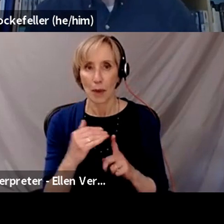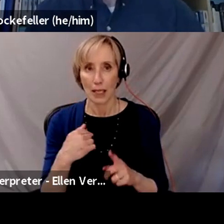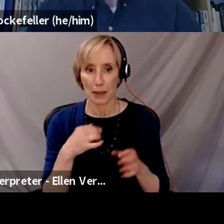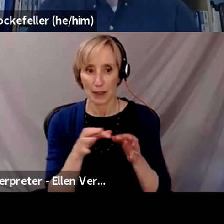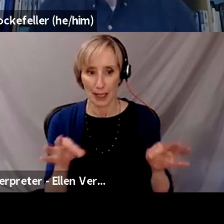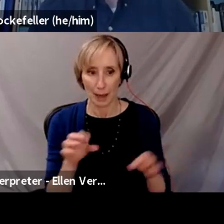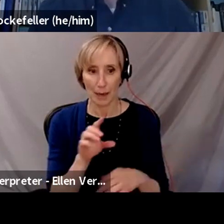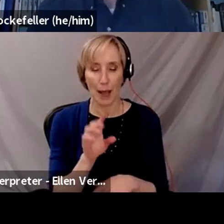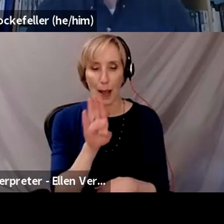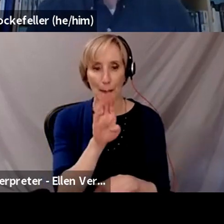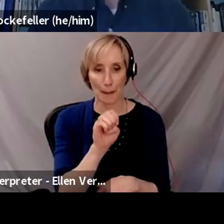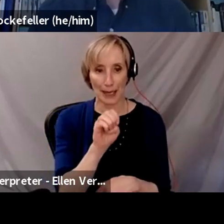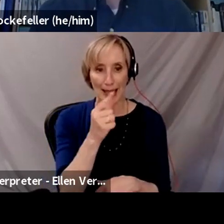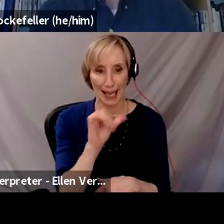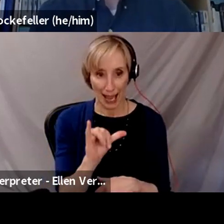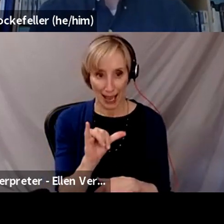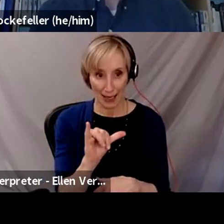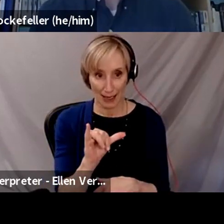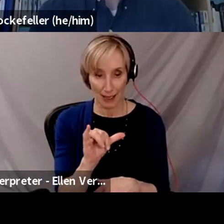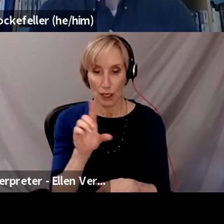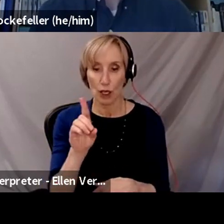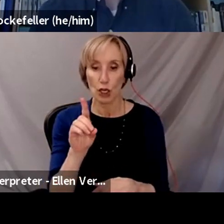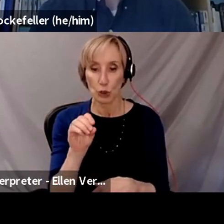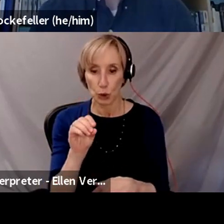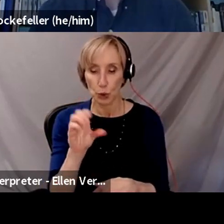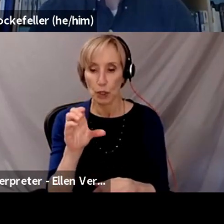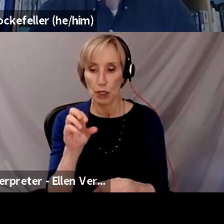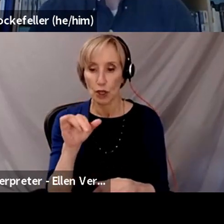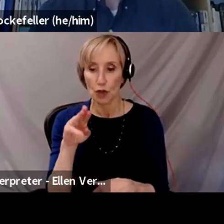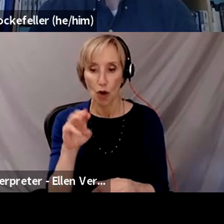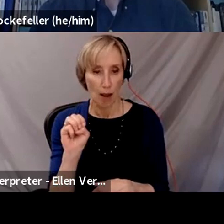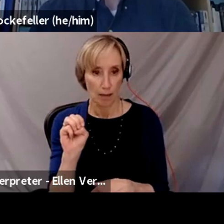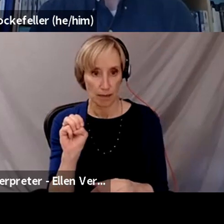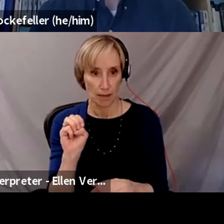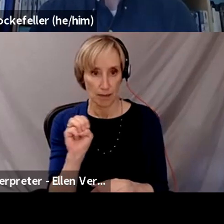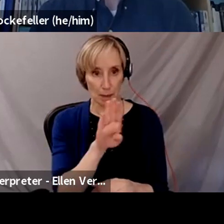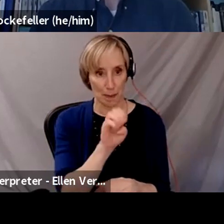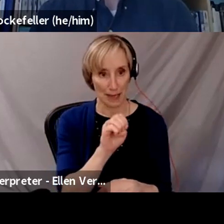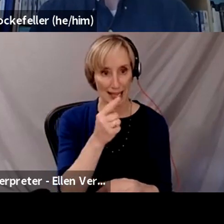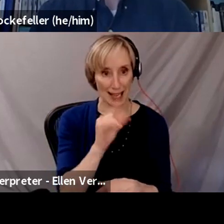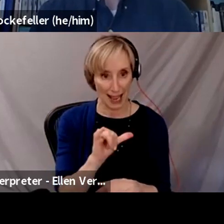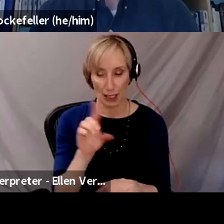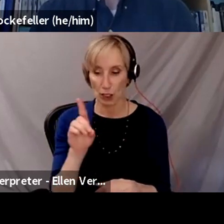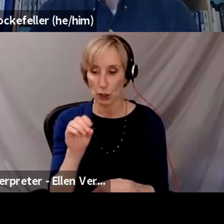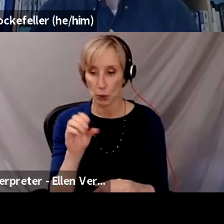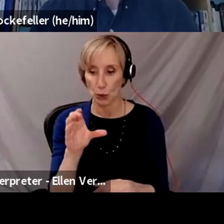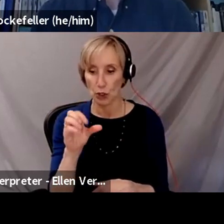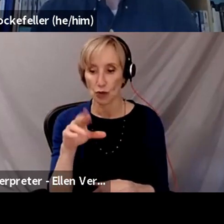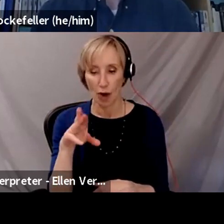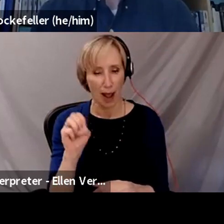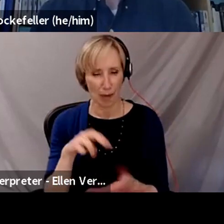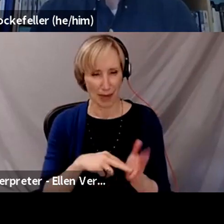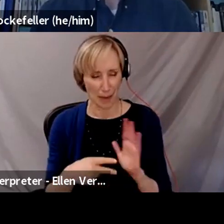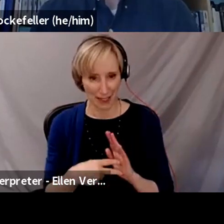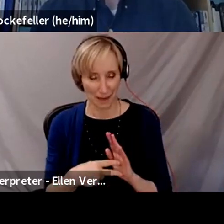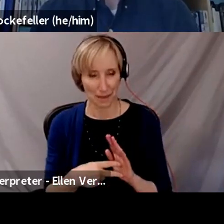do crime." And what that statement really entails historically is that our society